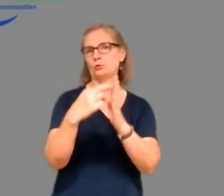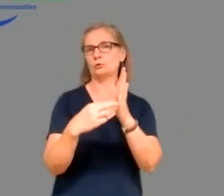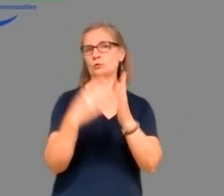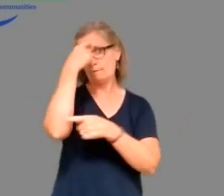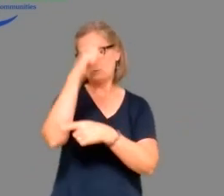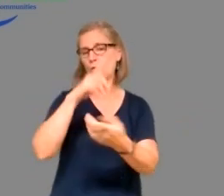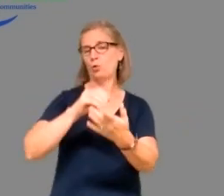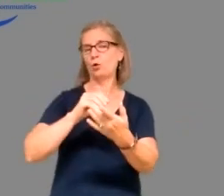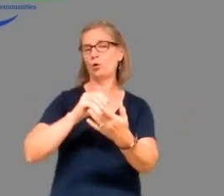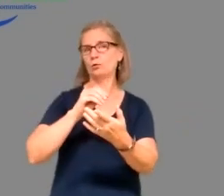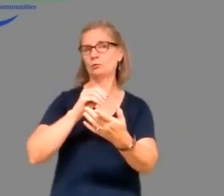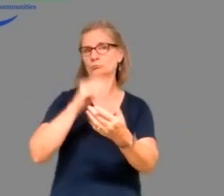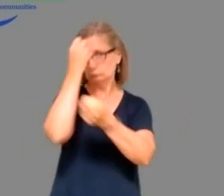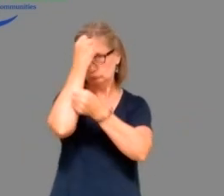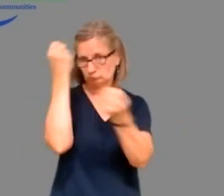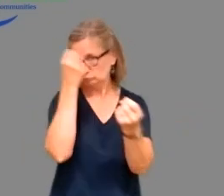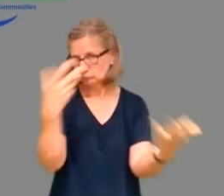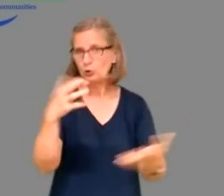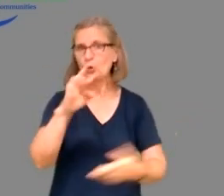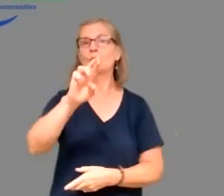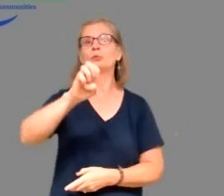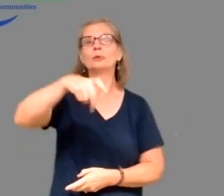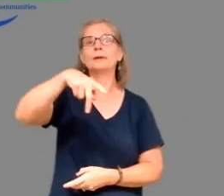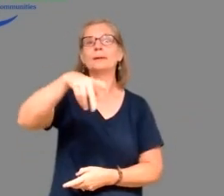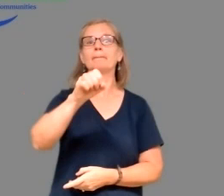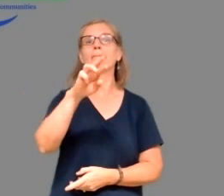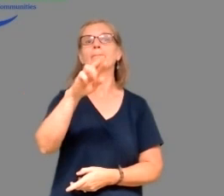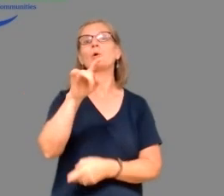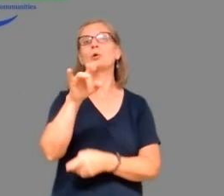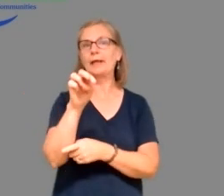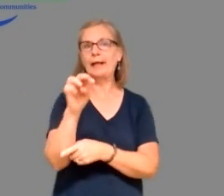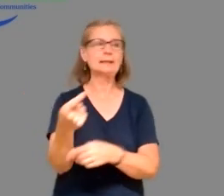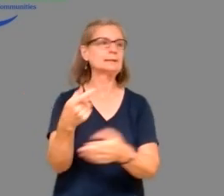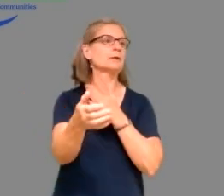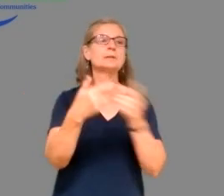COVID-19 or salmonella or the plague.